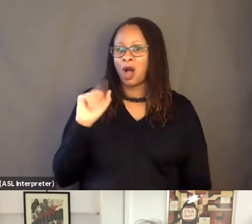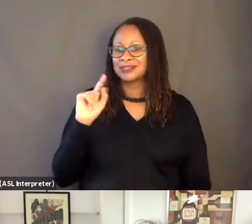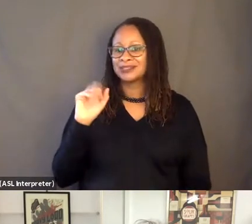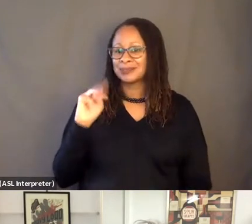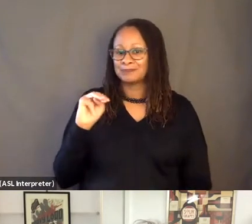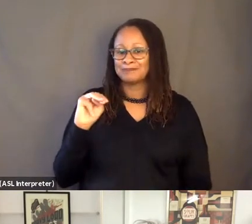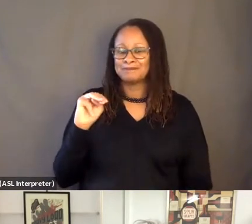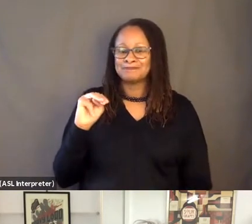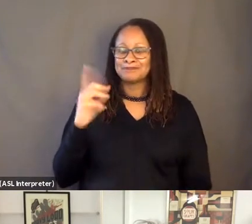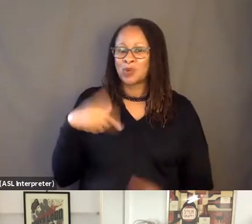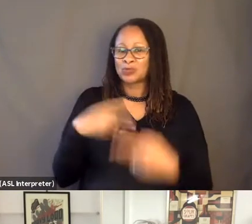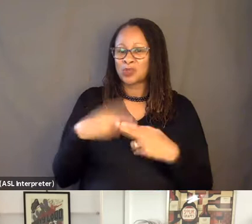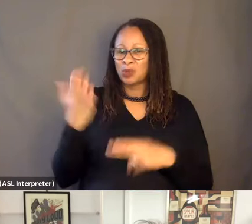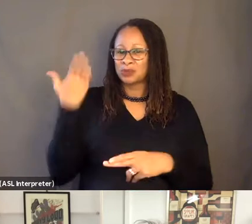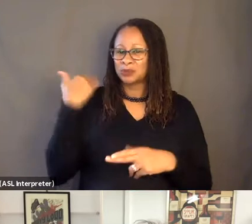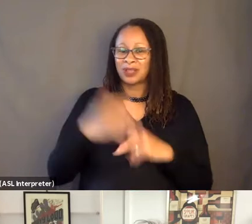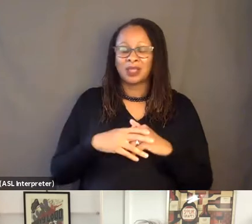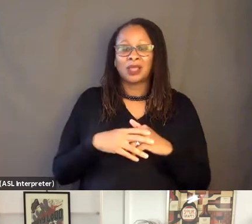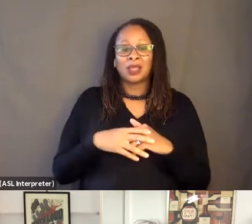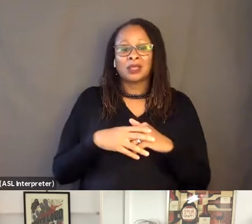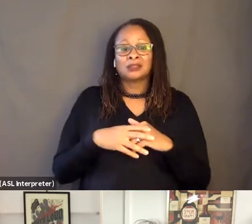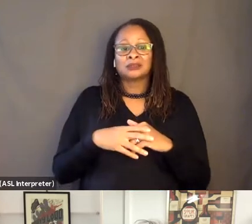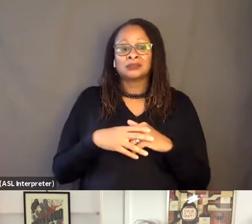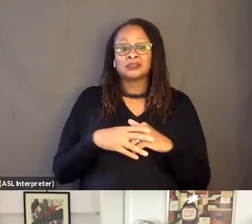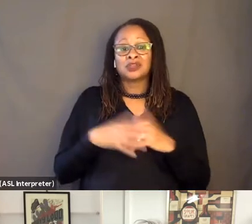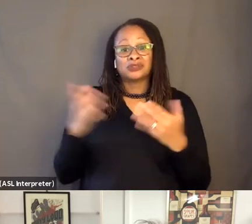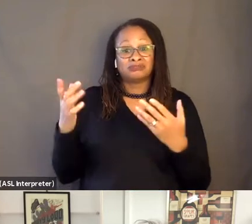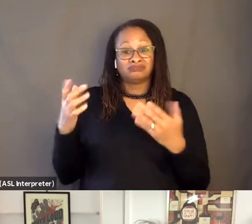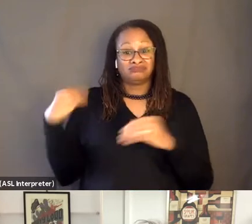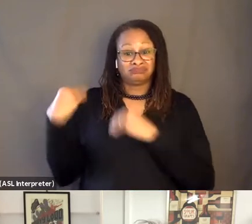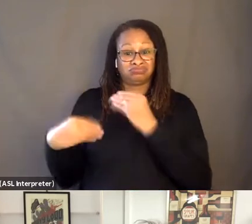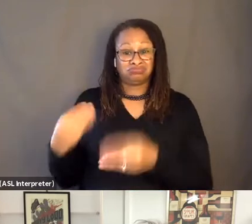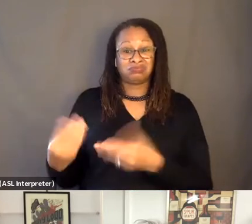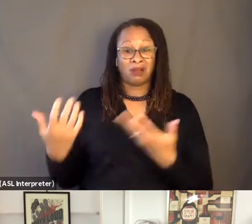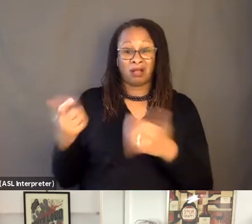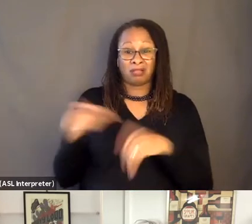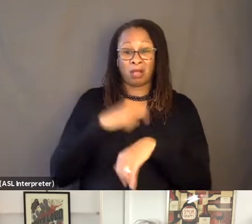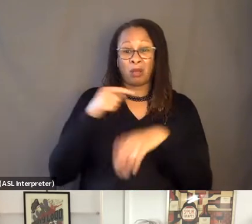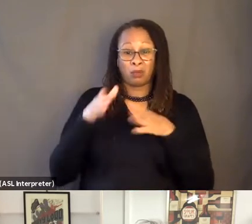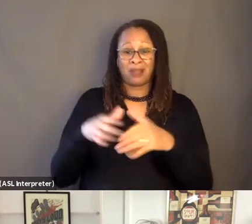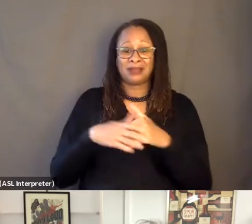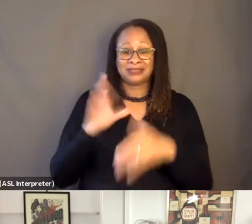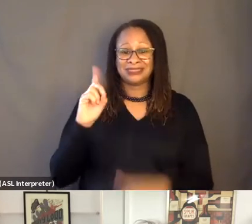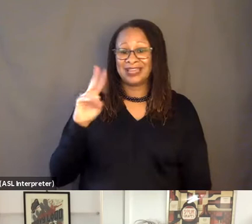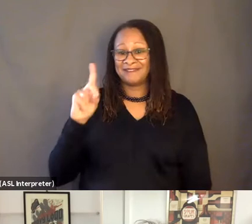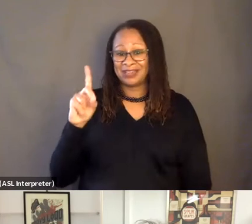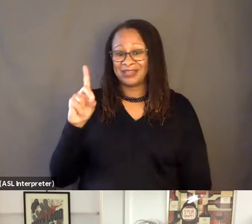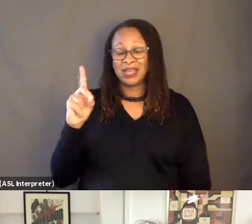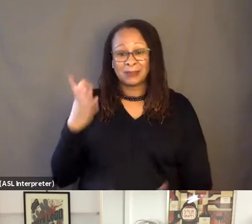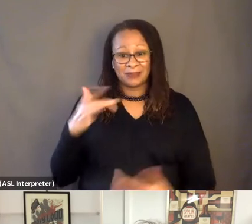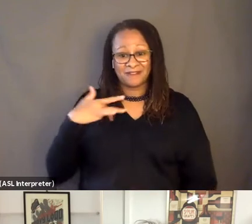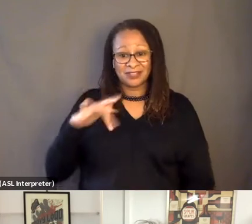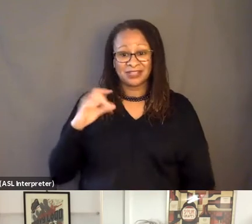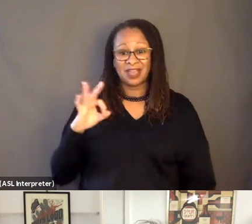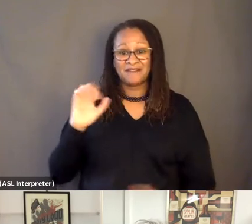a long way in just a recent amount of time. David, you must have a sense of how things have changed in